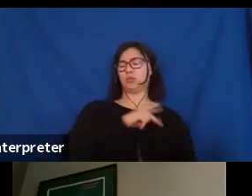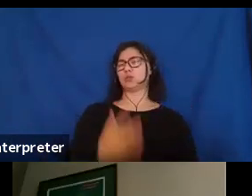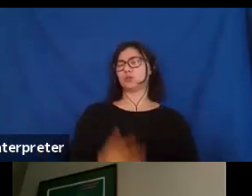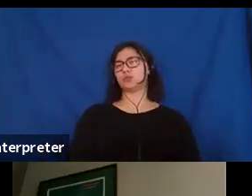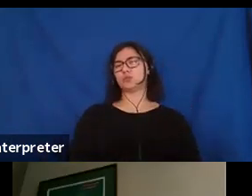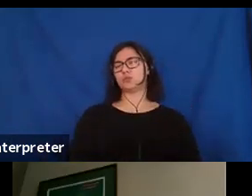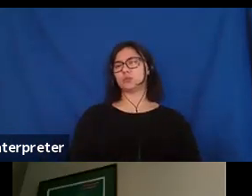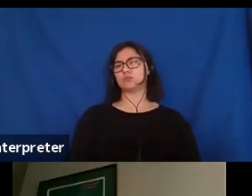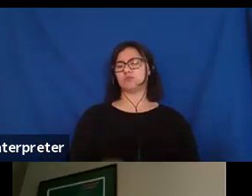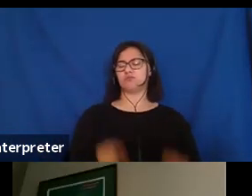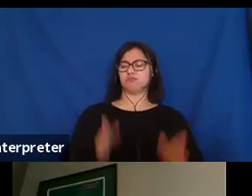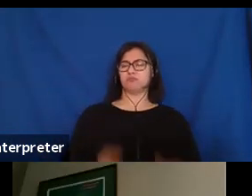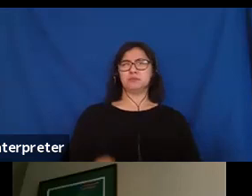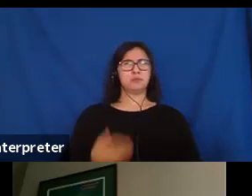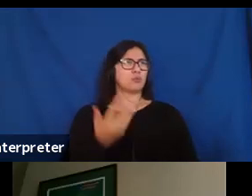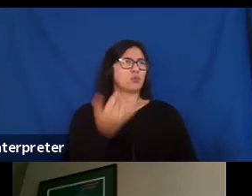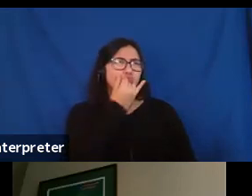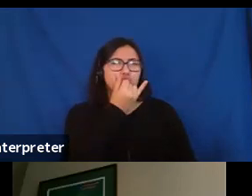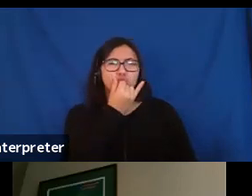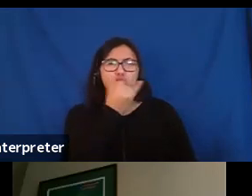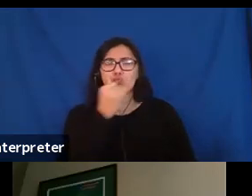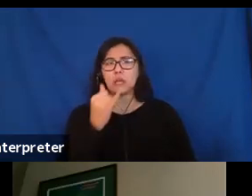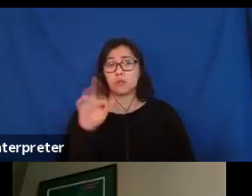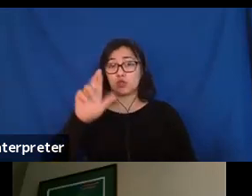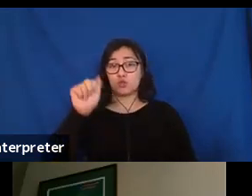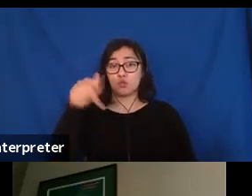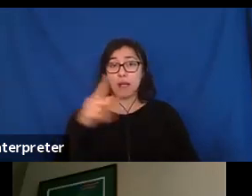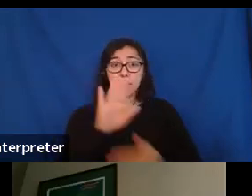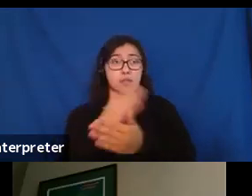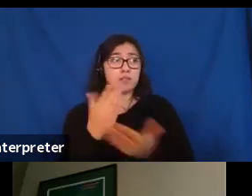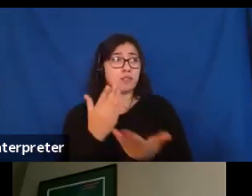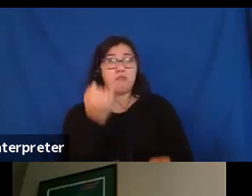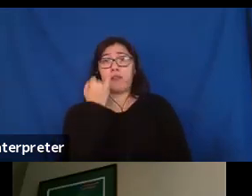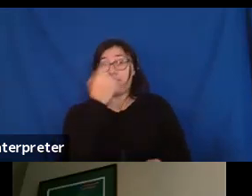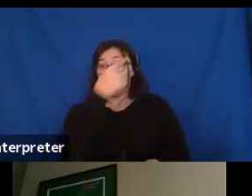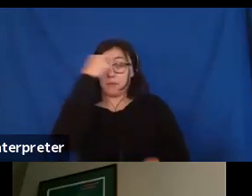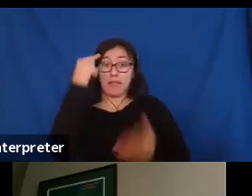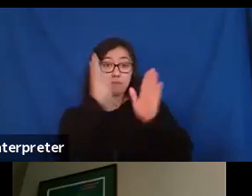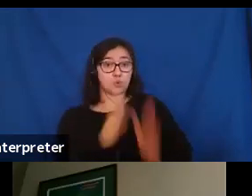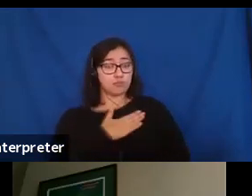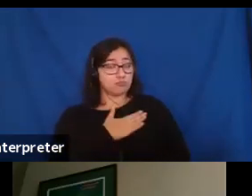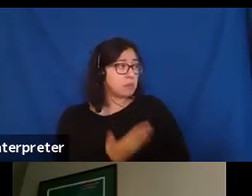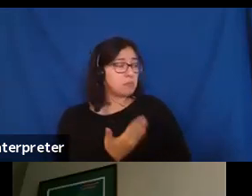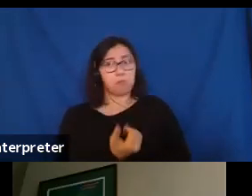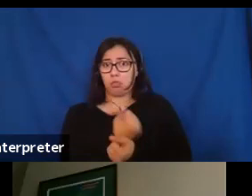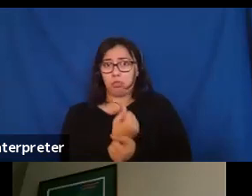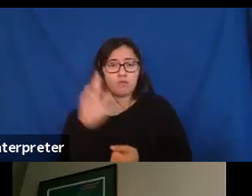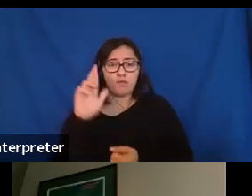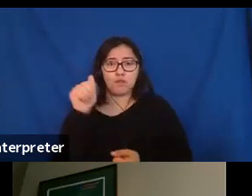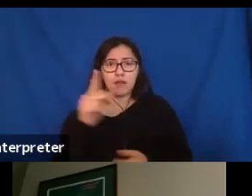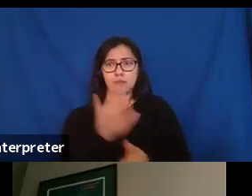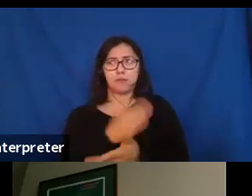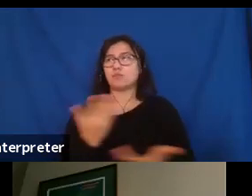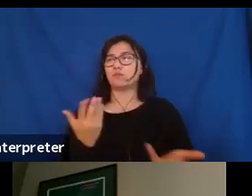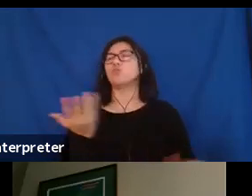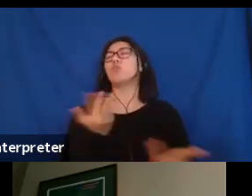Well, what's wrong with rap music, huh? What's wrong with a Black person admitting they like rap music? What's the risk there?